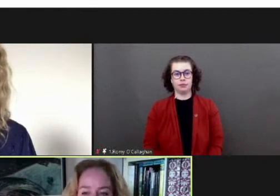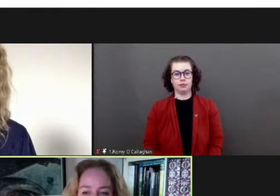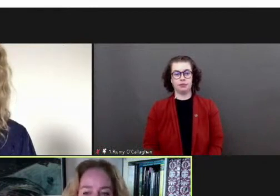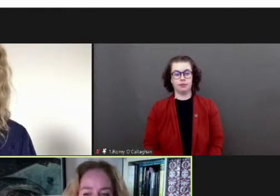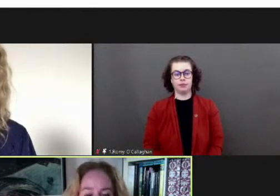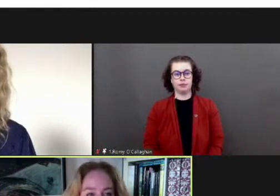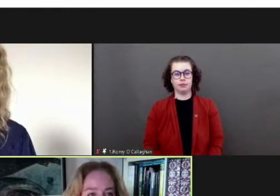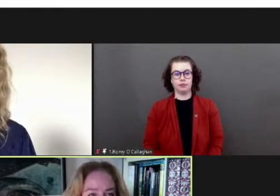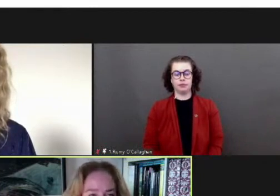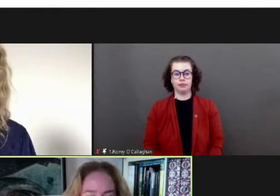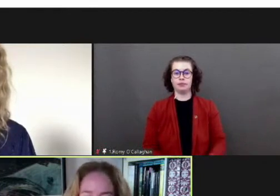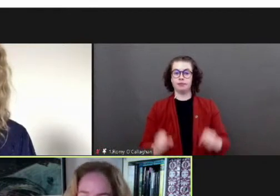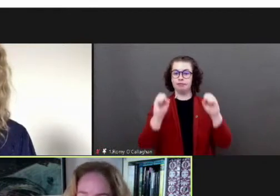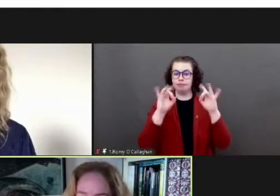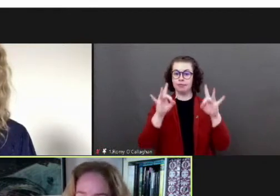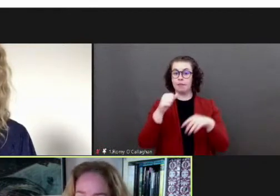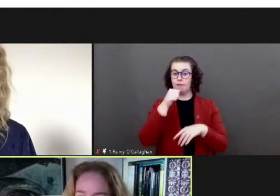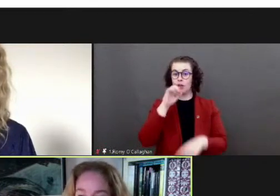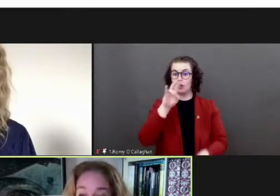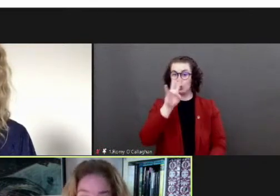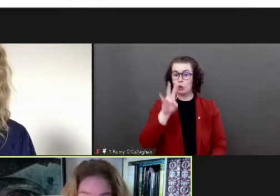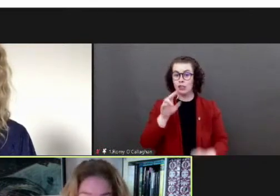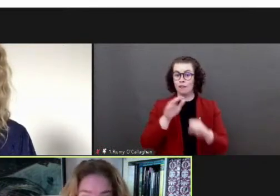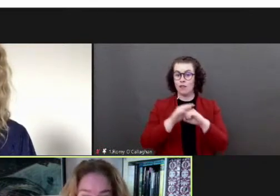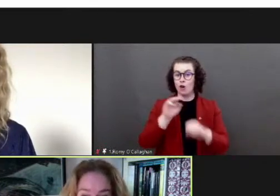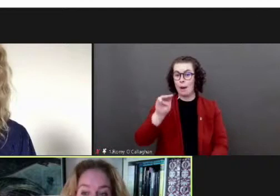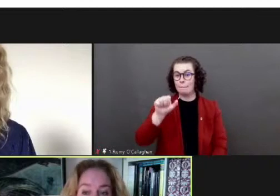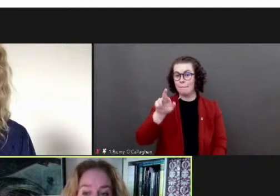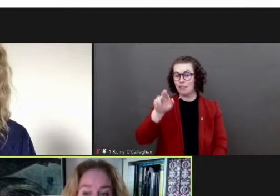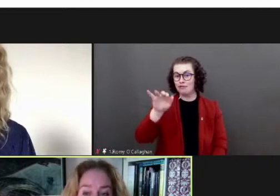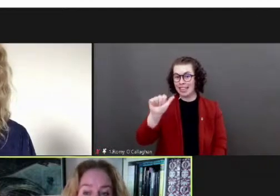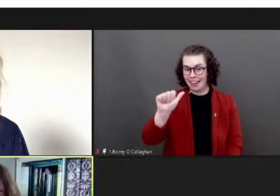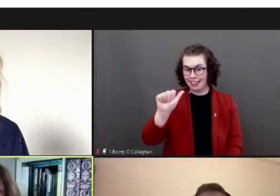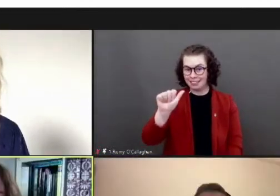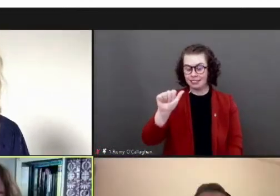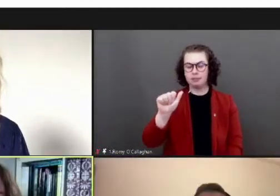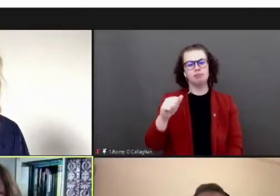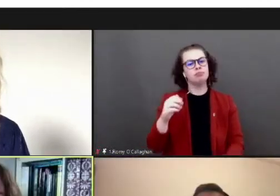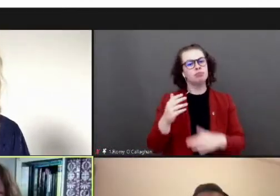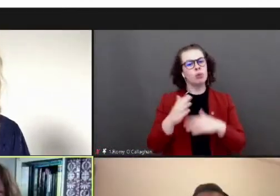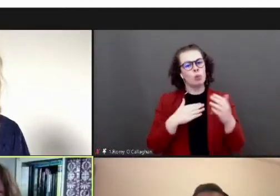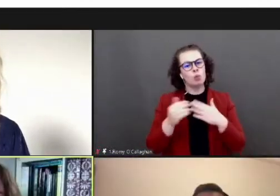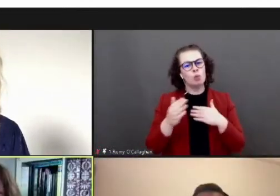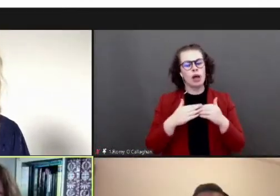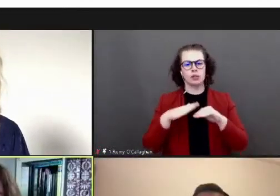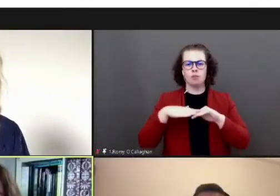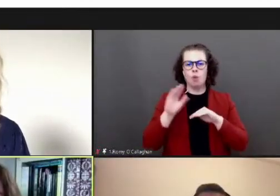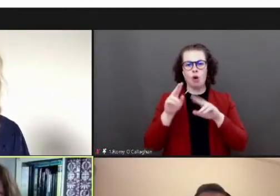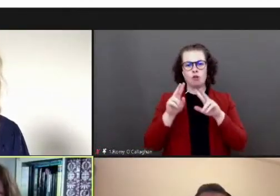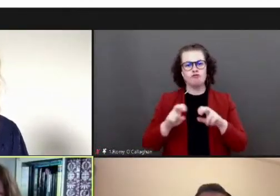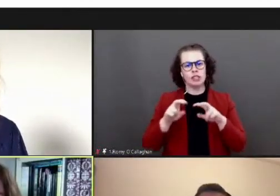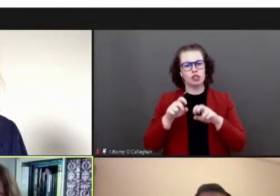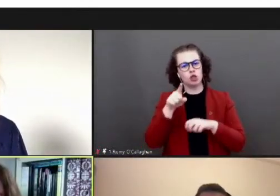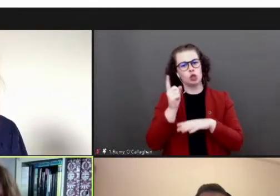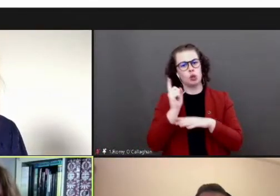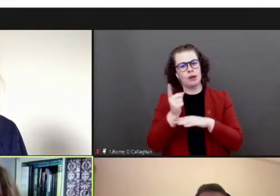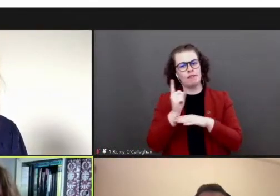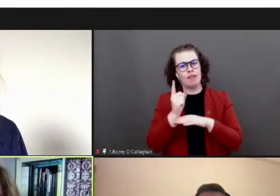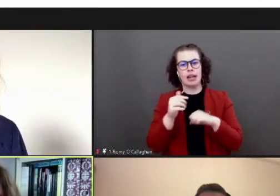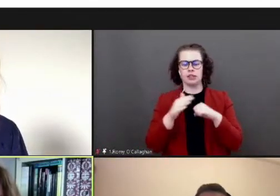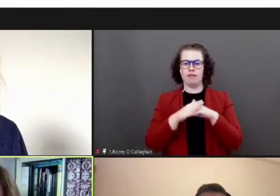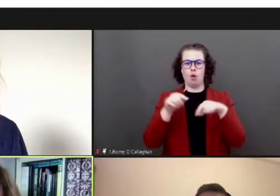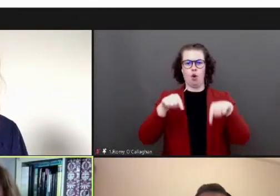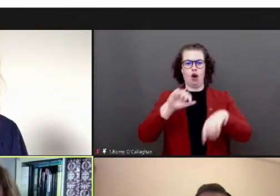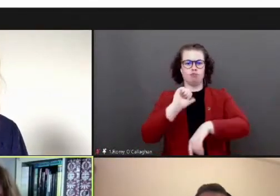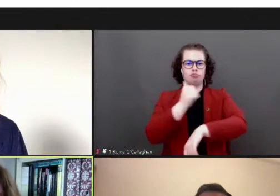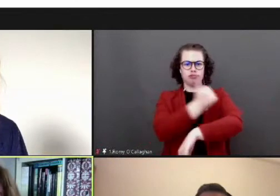Okay, so first question, Maria, it's a question for you, which is, what further research would you recommend in the context of